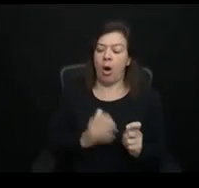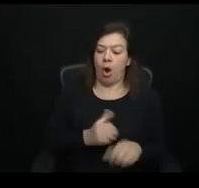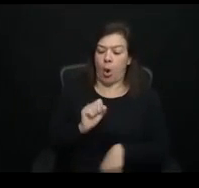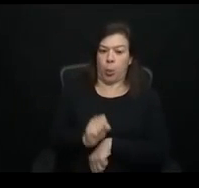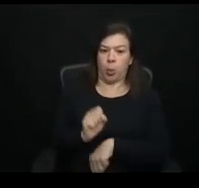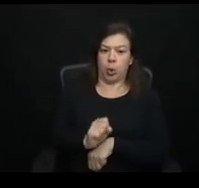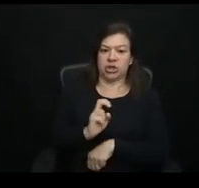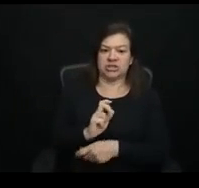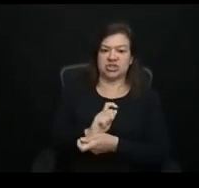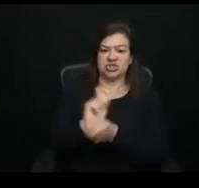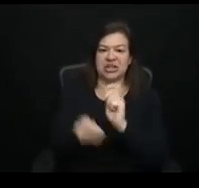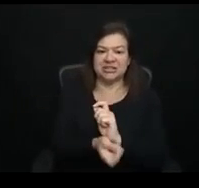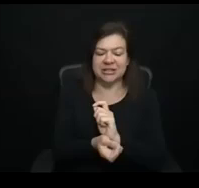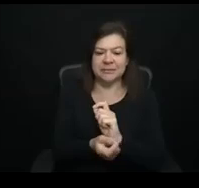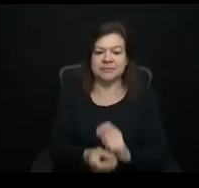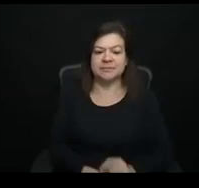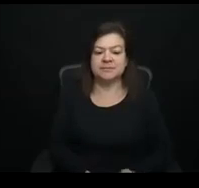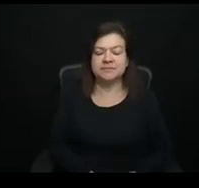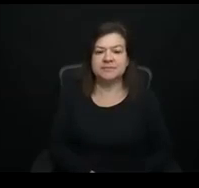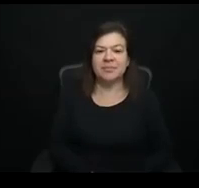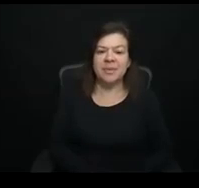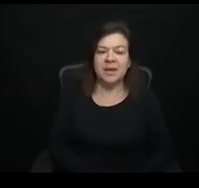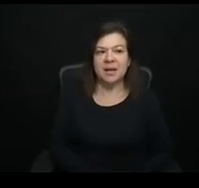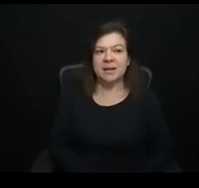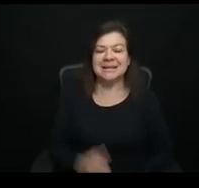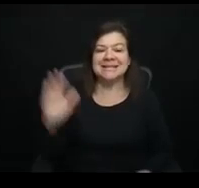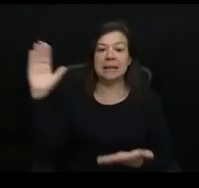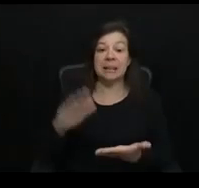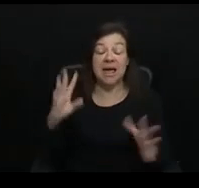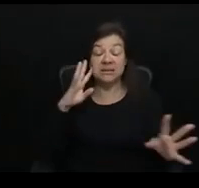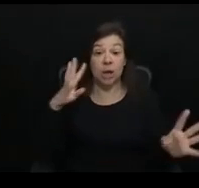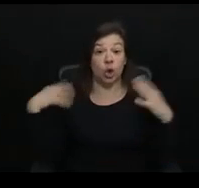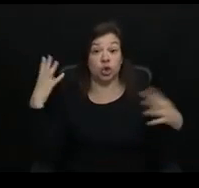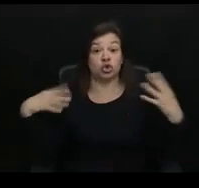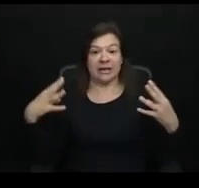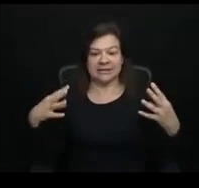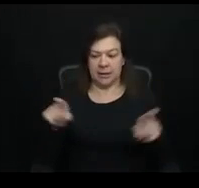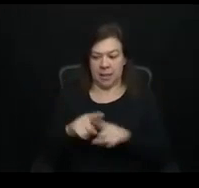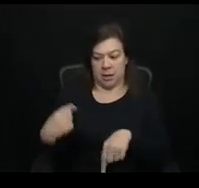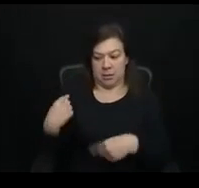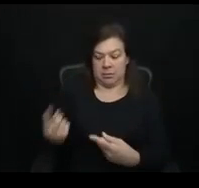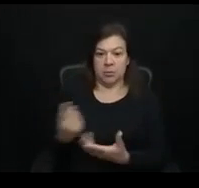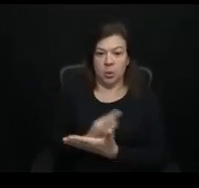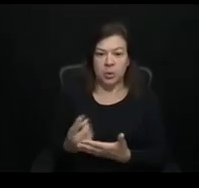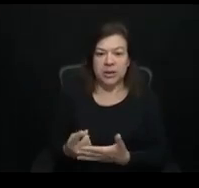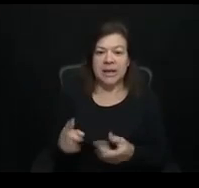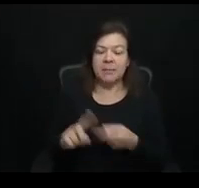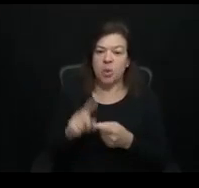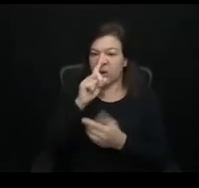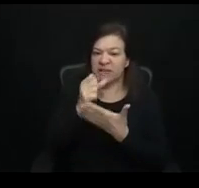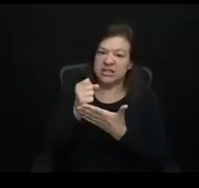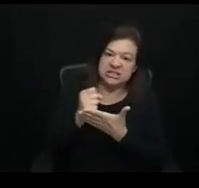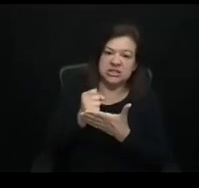it's less of the craziness that we've all had to deal with in the early stages of it, and more of a grind. It's making